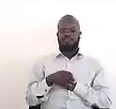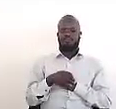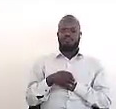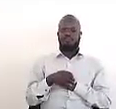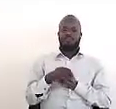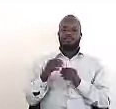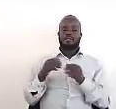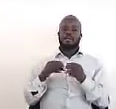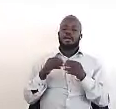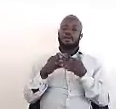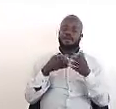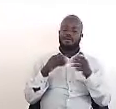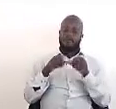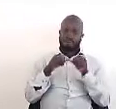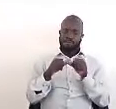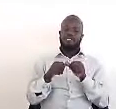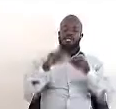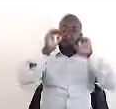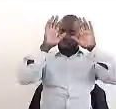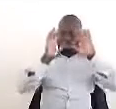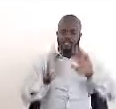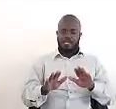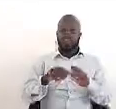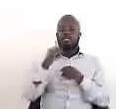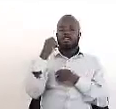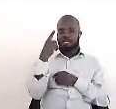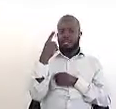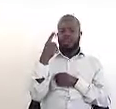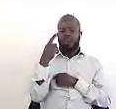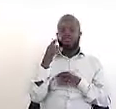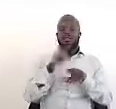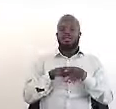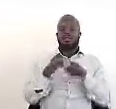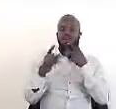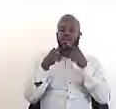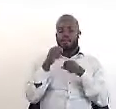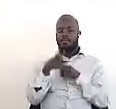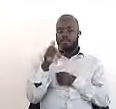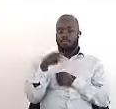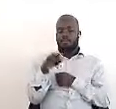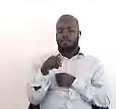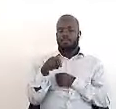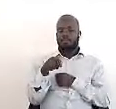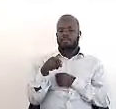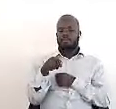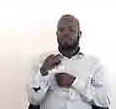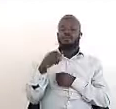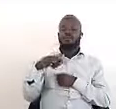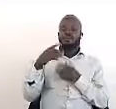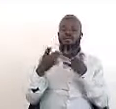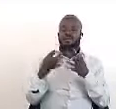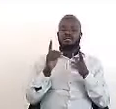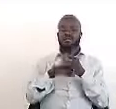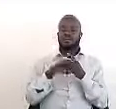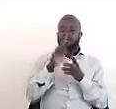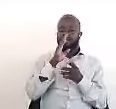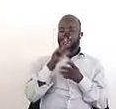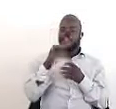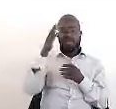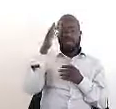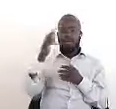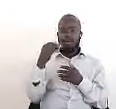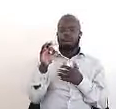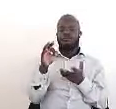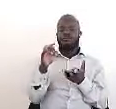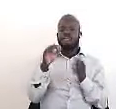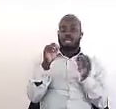off. And before we go on, it's important to understand that as we talk about these OIs, we might start